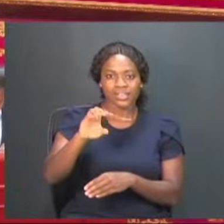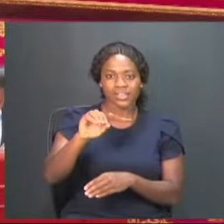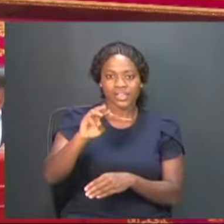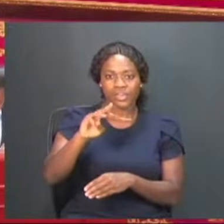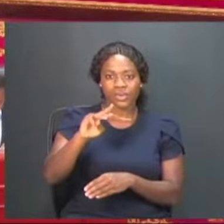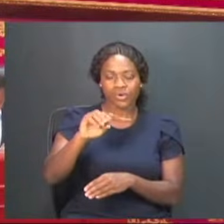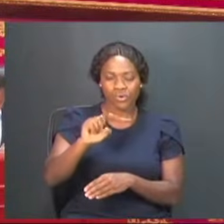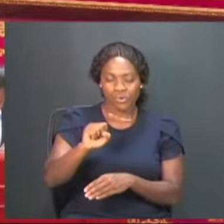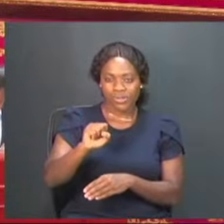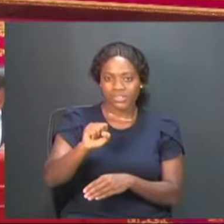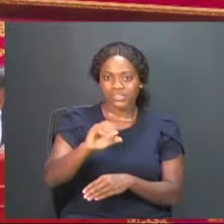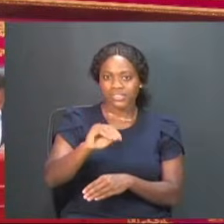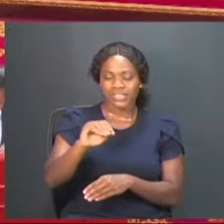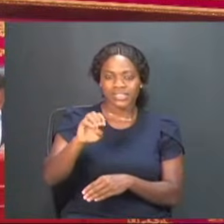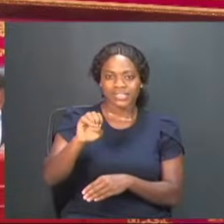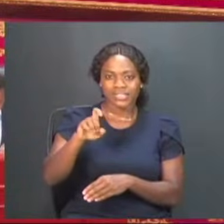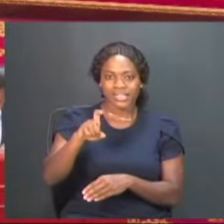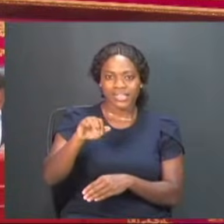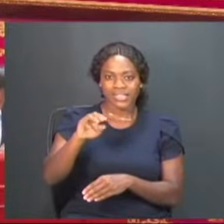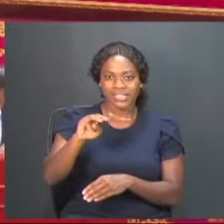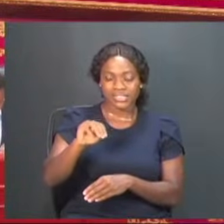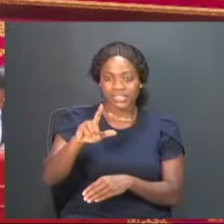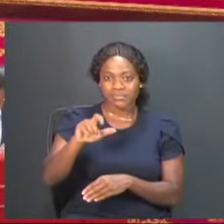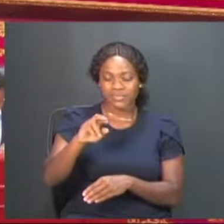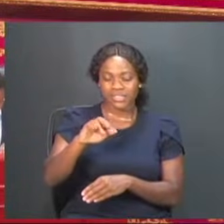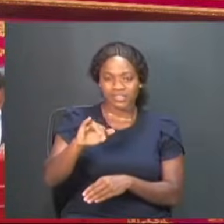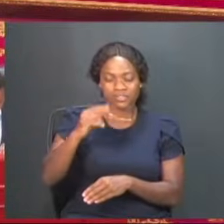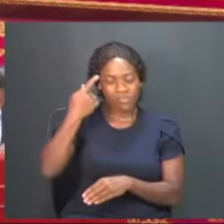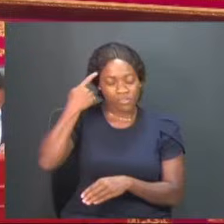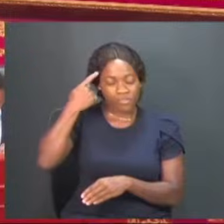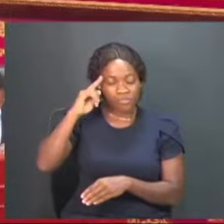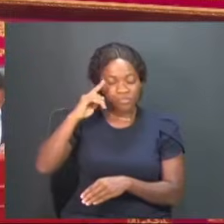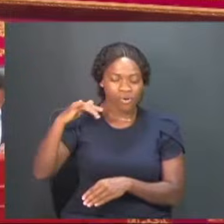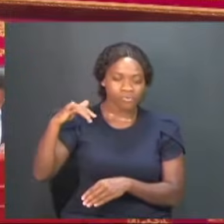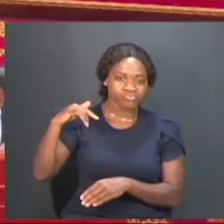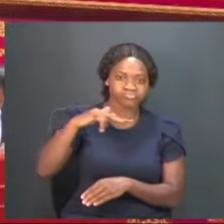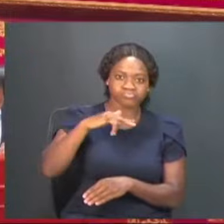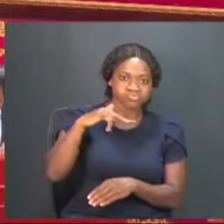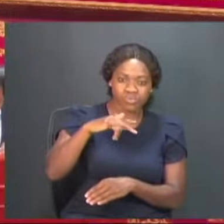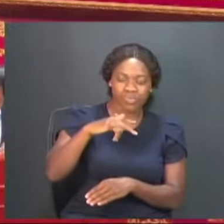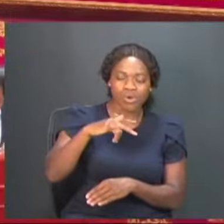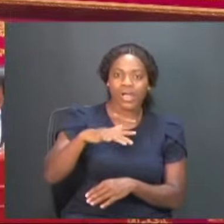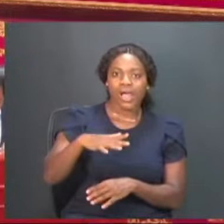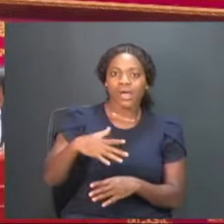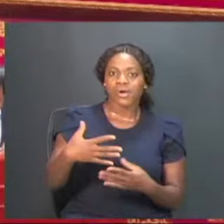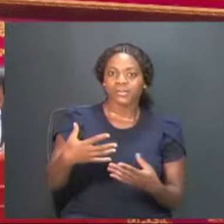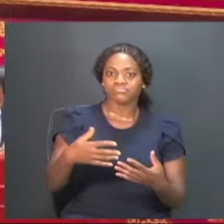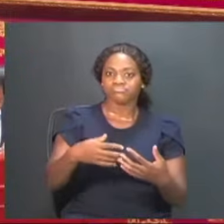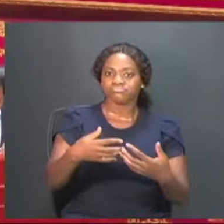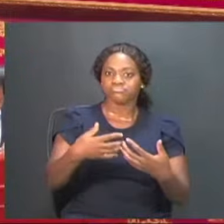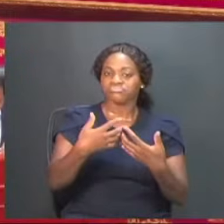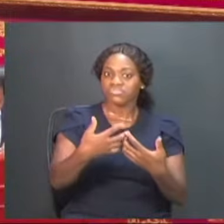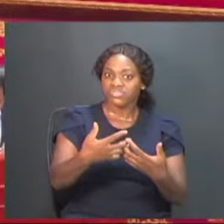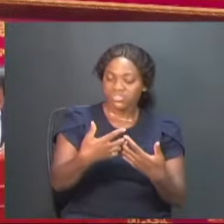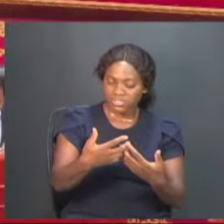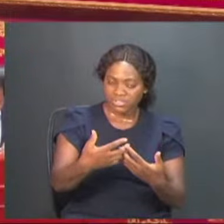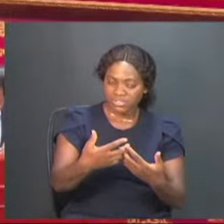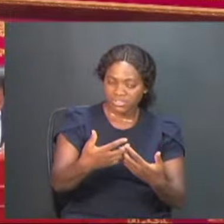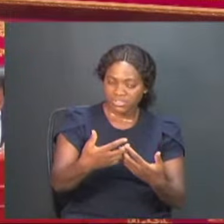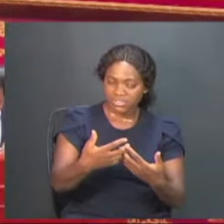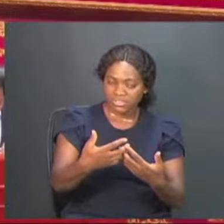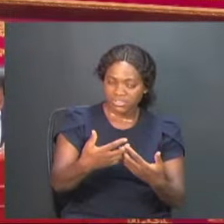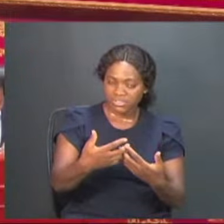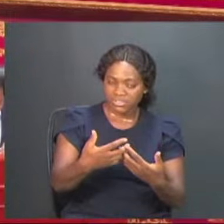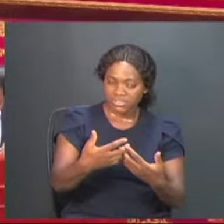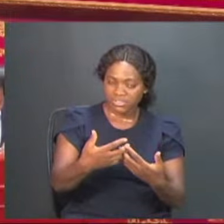the importation of vehicles with engine capacity of up to 2.70 cubic